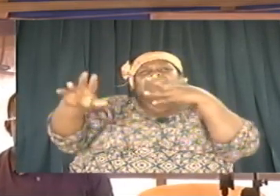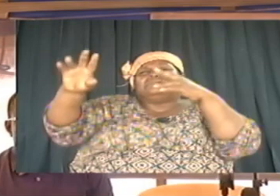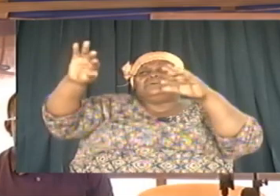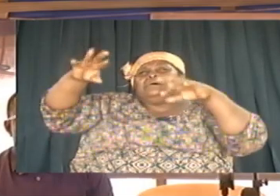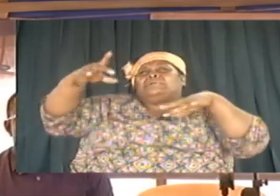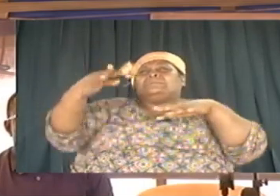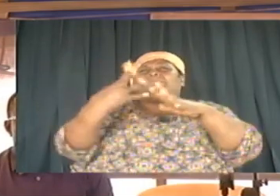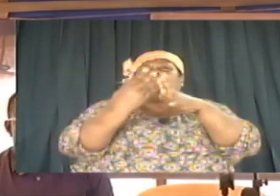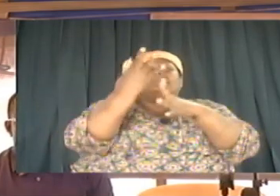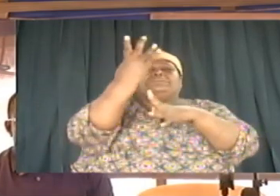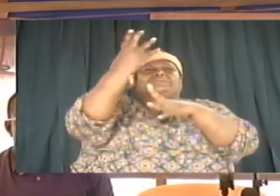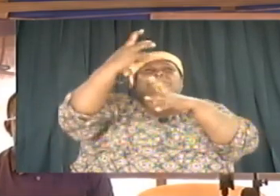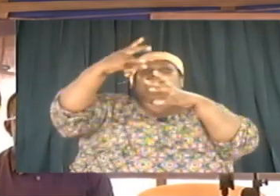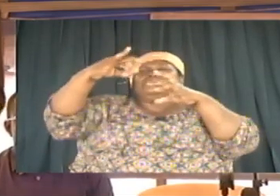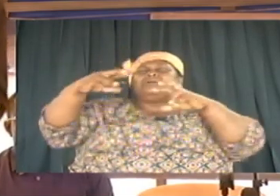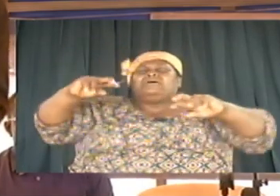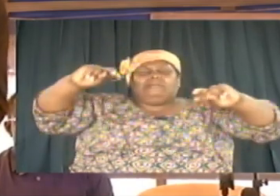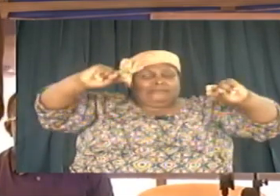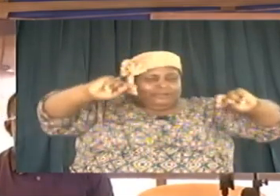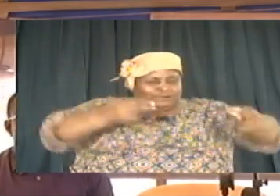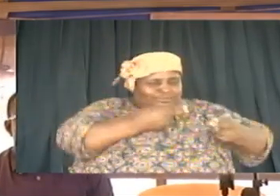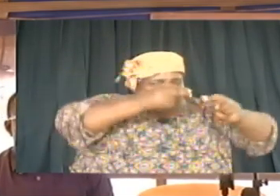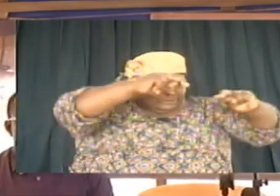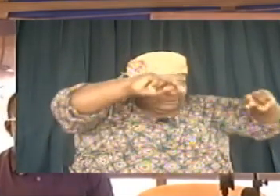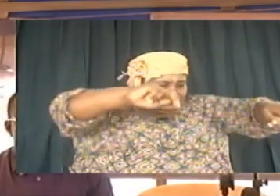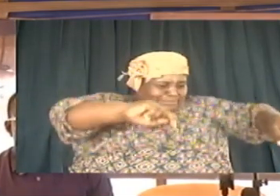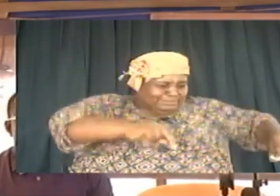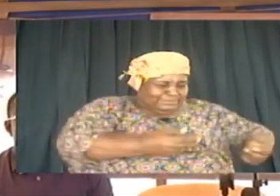Yabasanda. It burns.